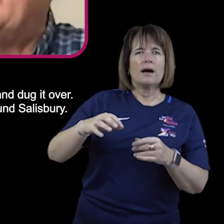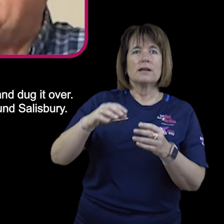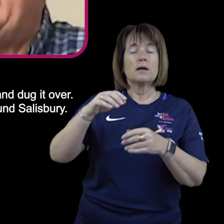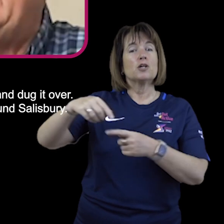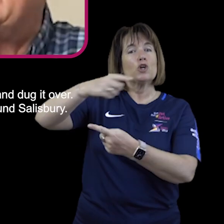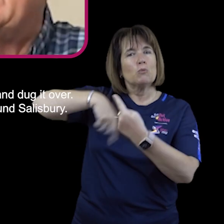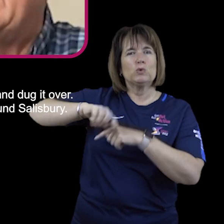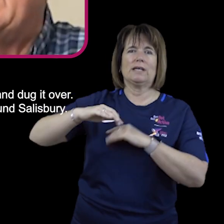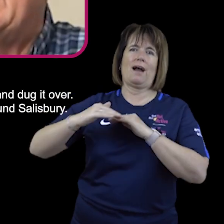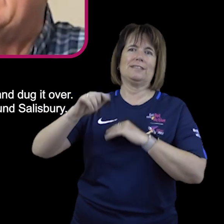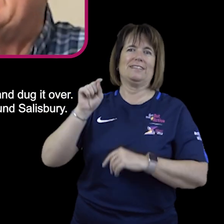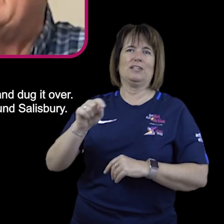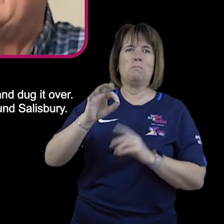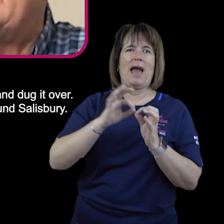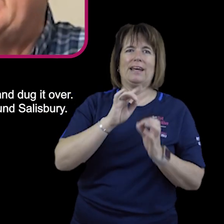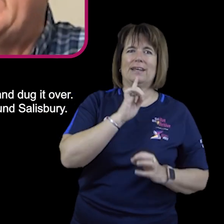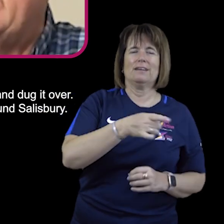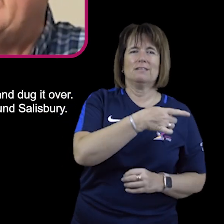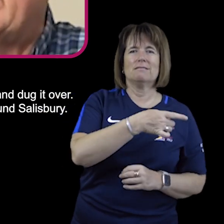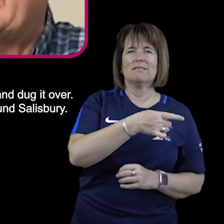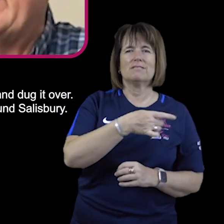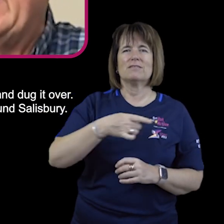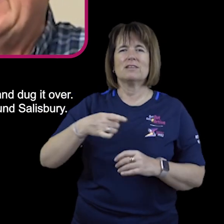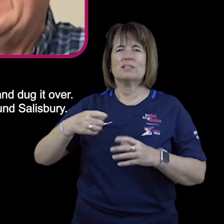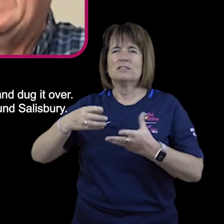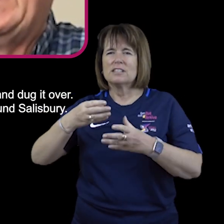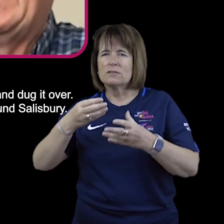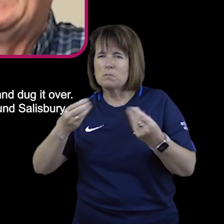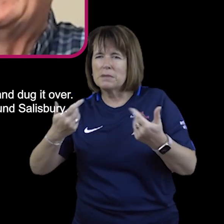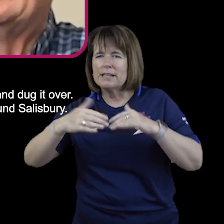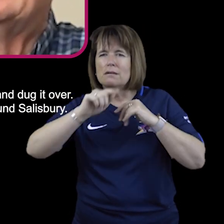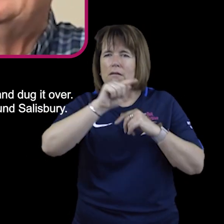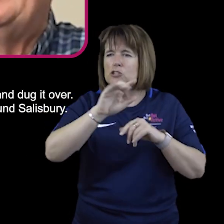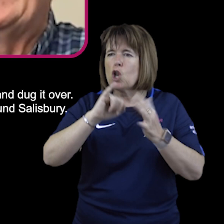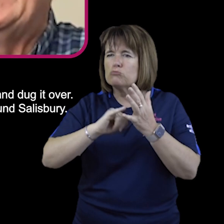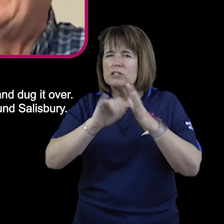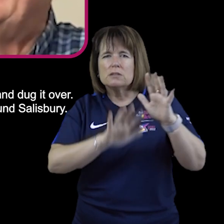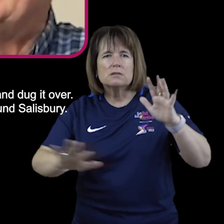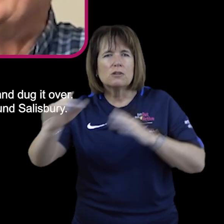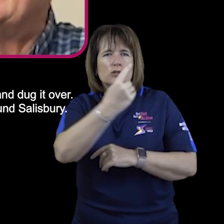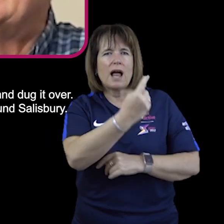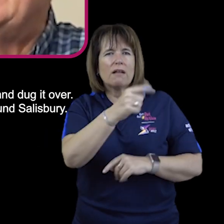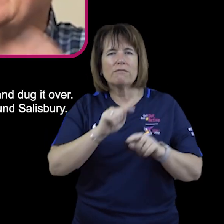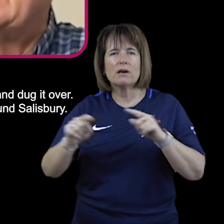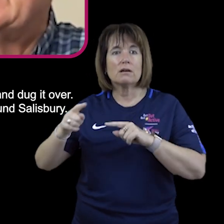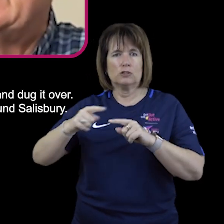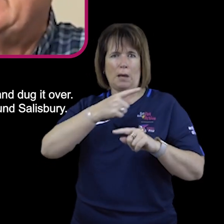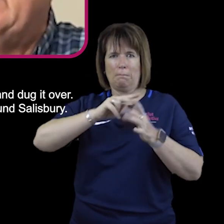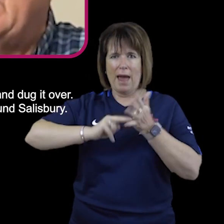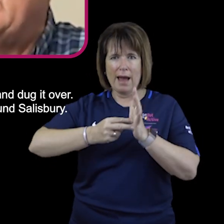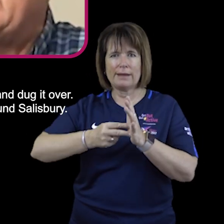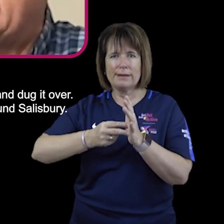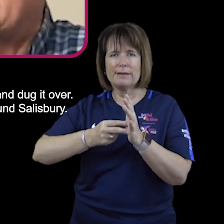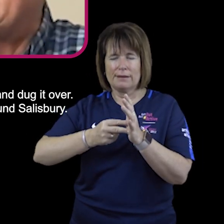dug up all the weeds and dug it over. And Becky had a vision. She does